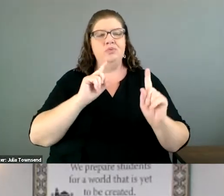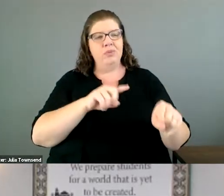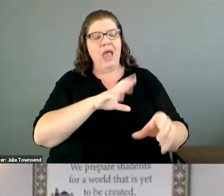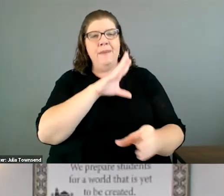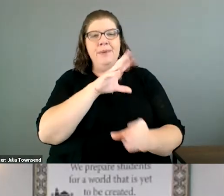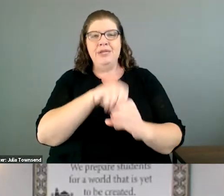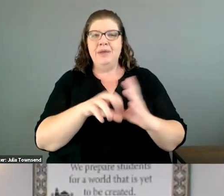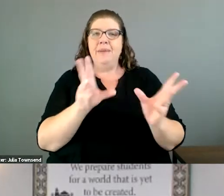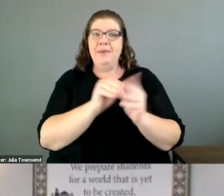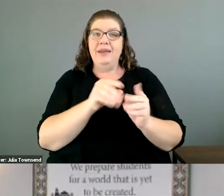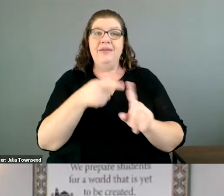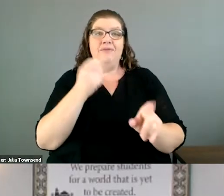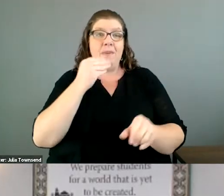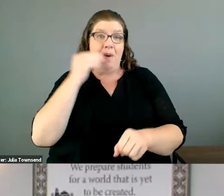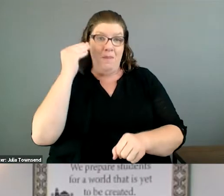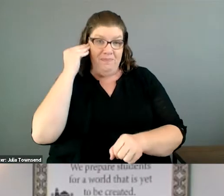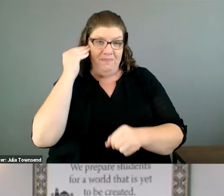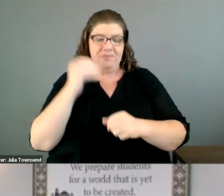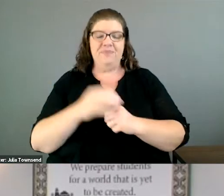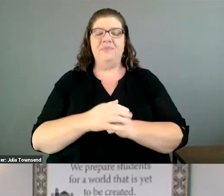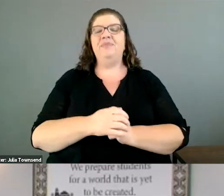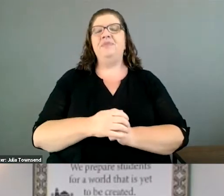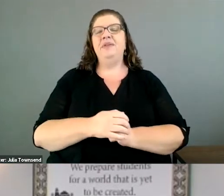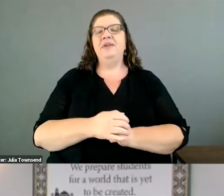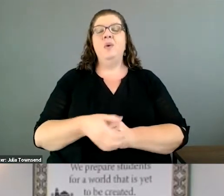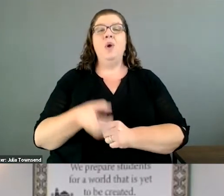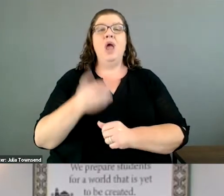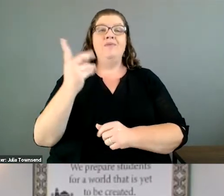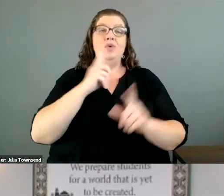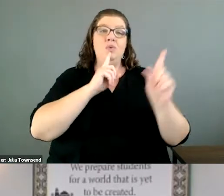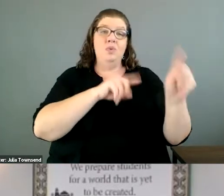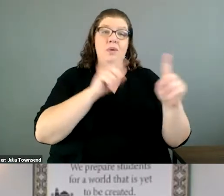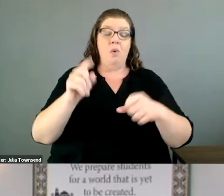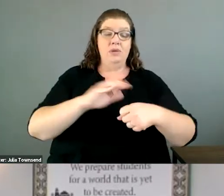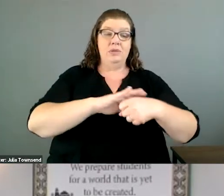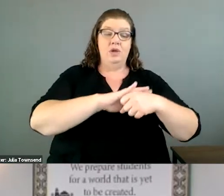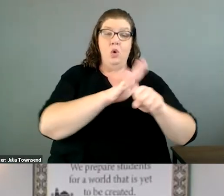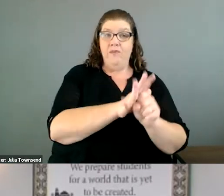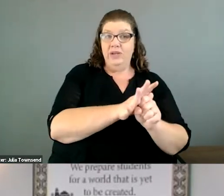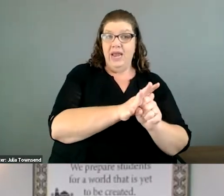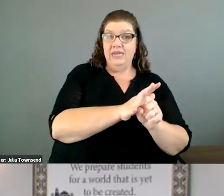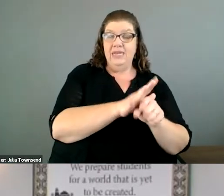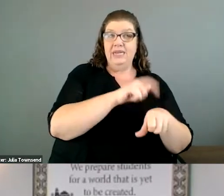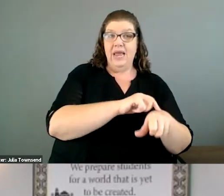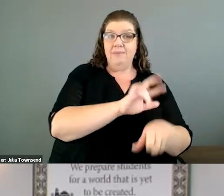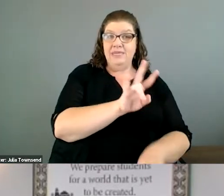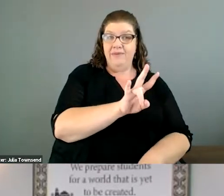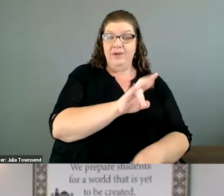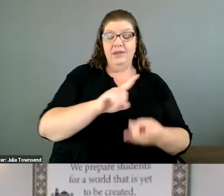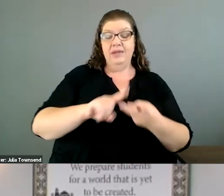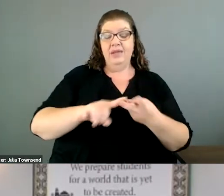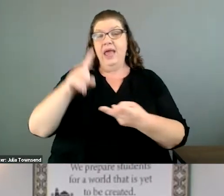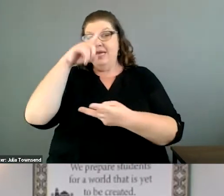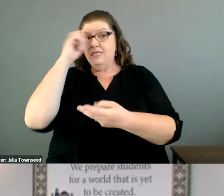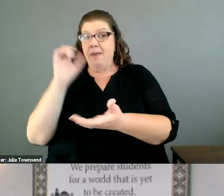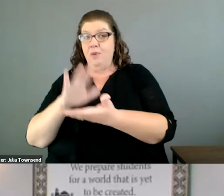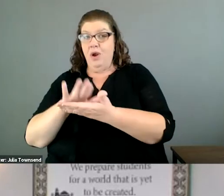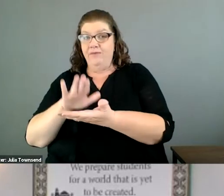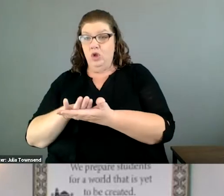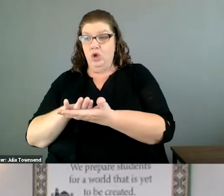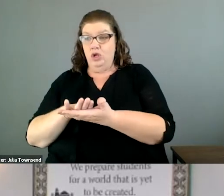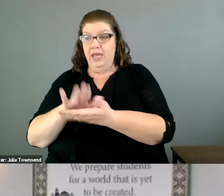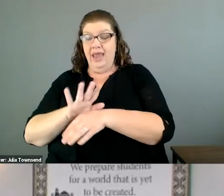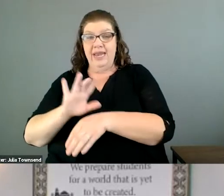meetings from your homes. We have 2 reports, COVID-19 at 7 p.m. and the Summer of Learning at